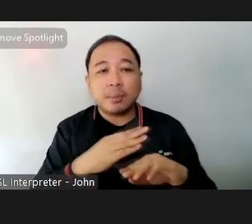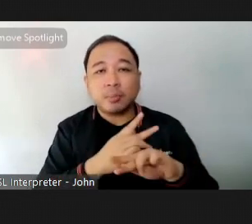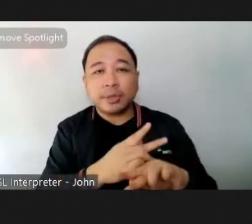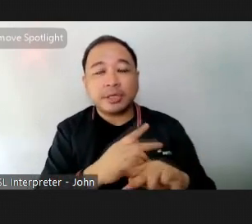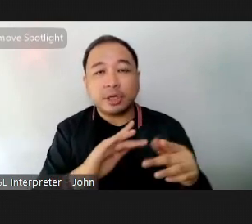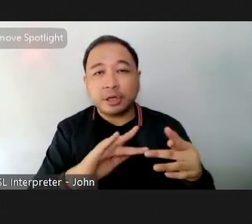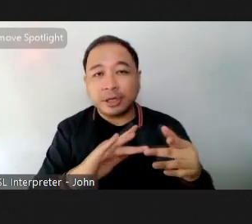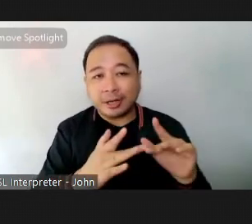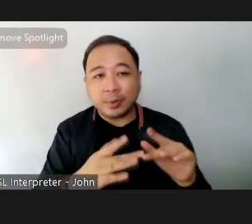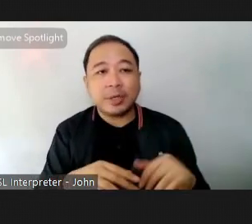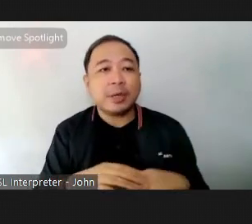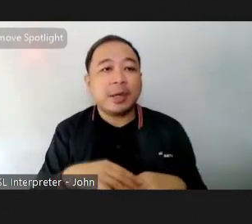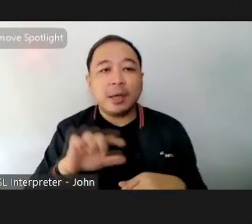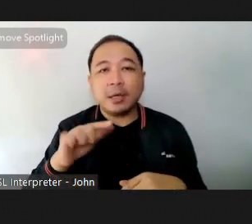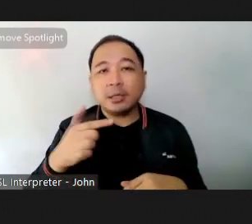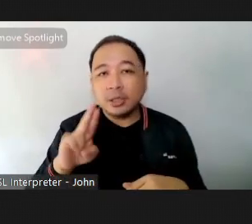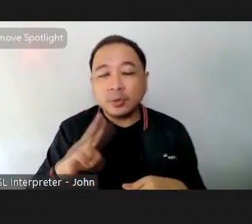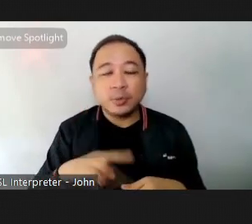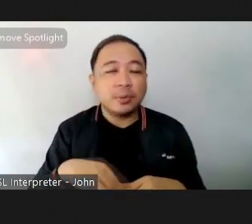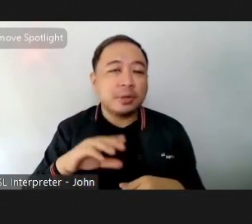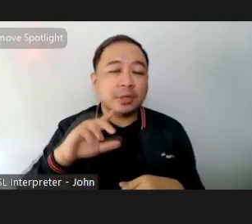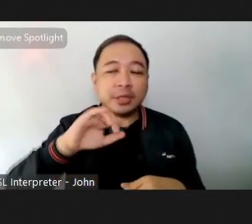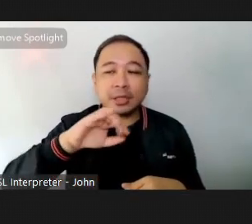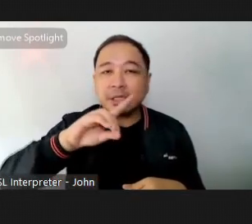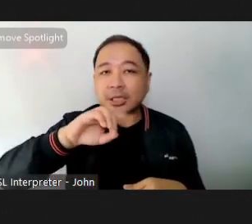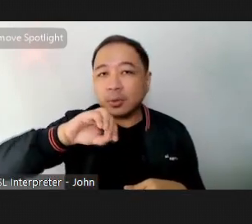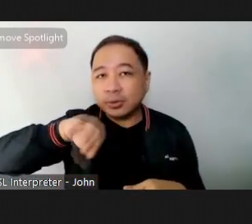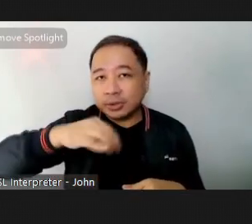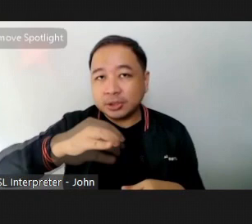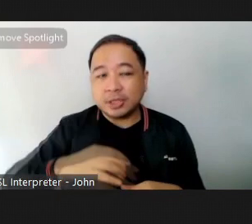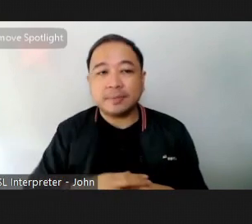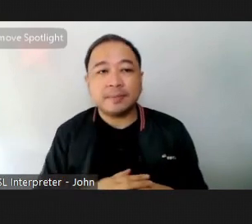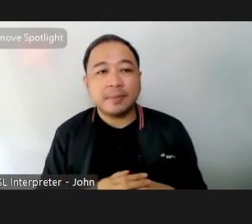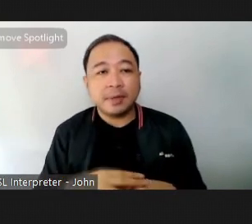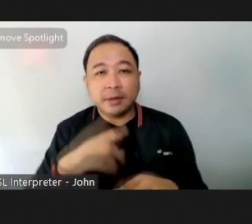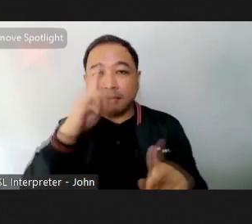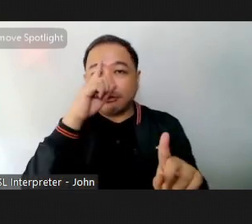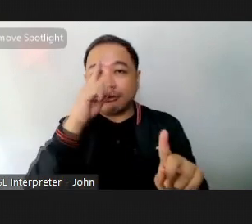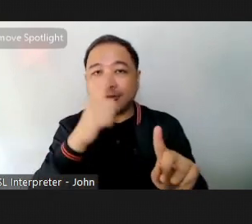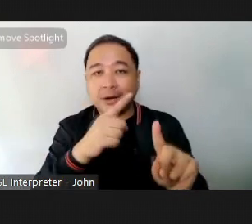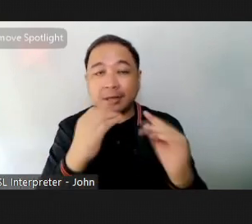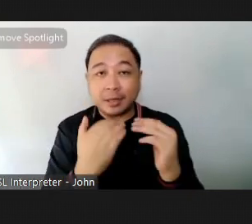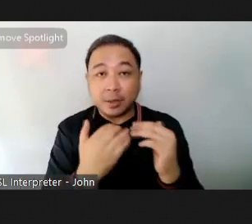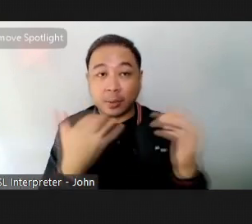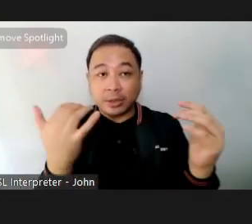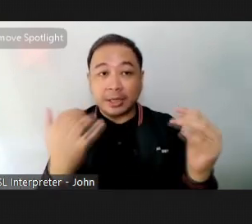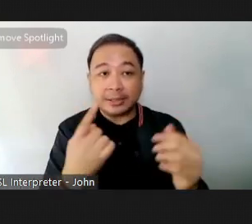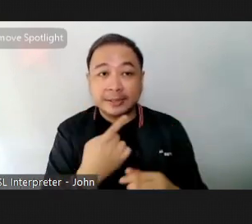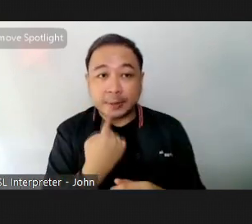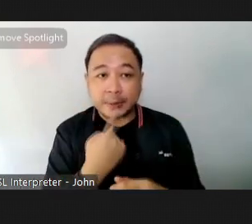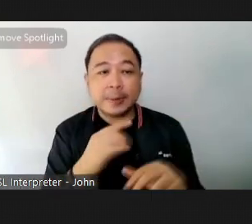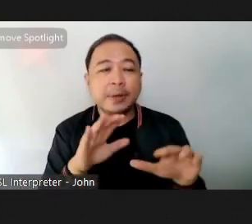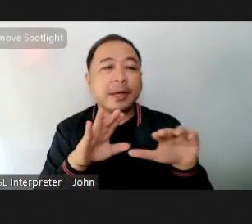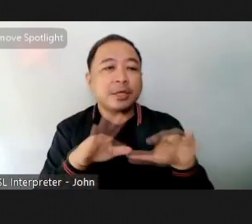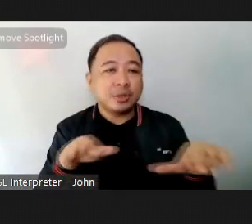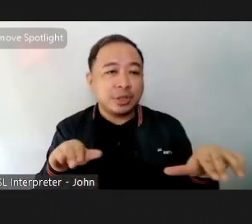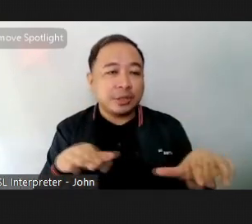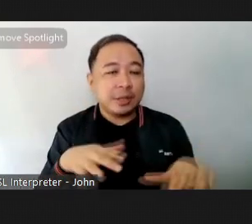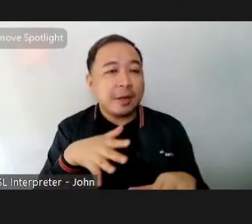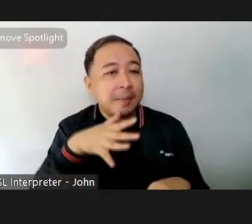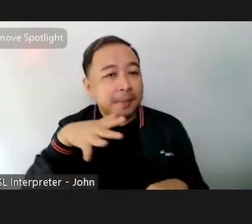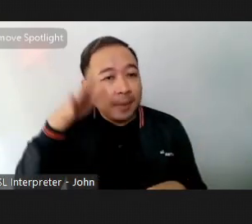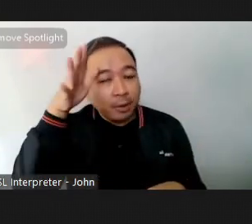LGUs, and of course, the DOJ. Our target audience, of course, would be the children, parents,